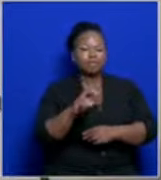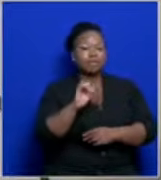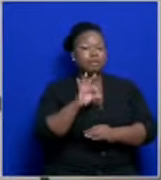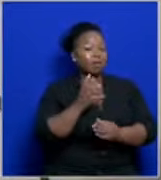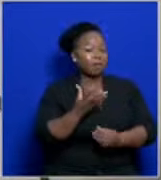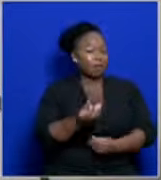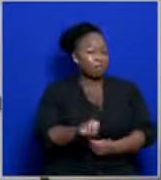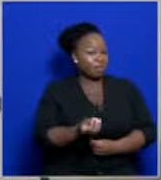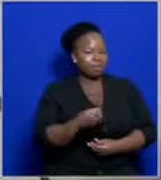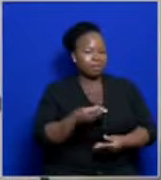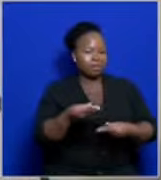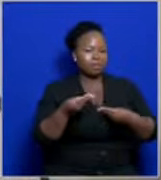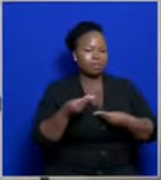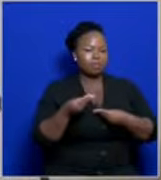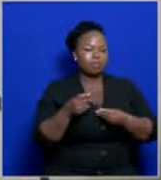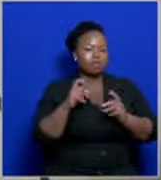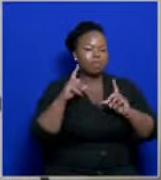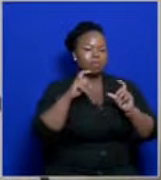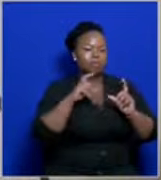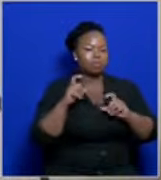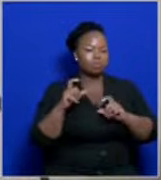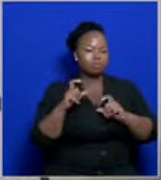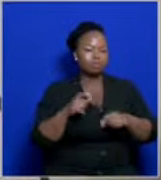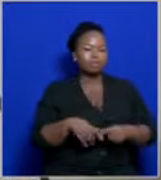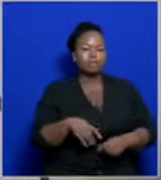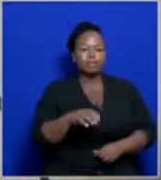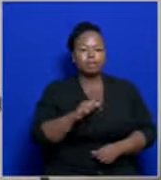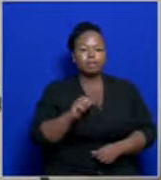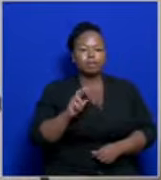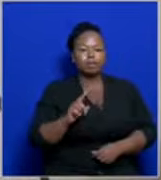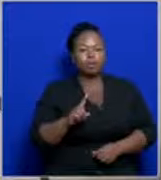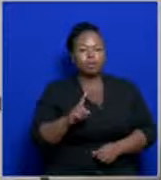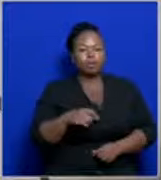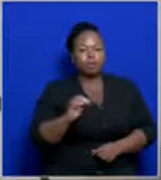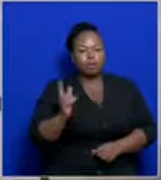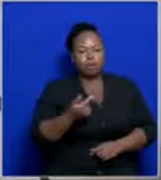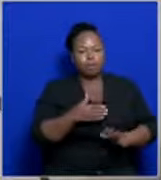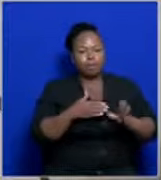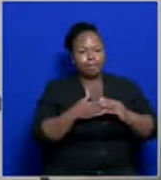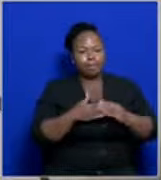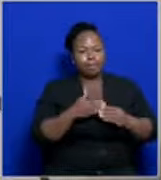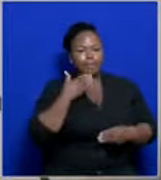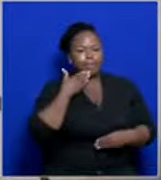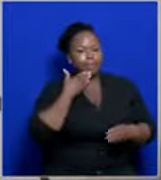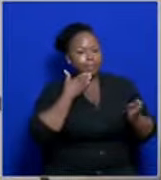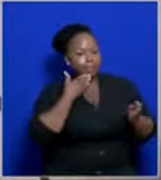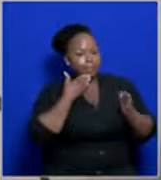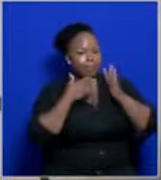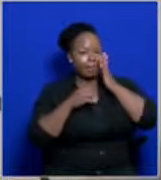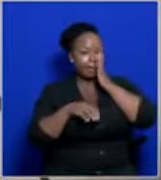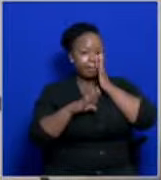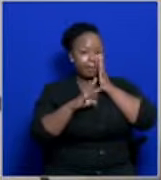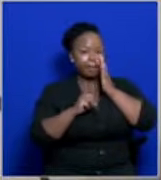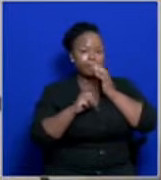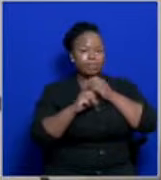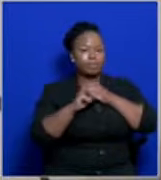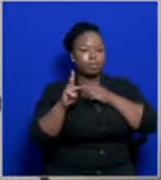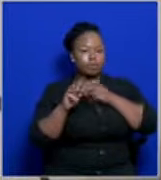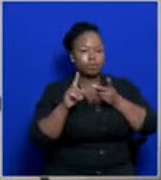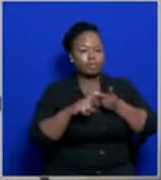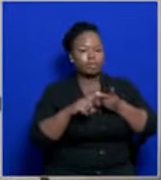must explain whether all the members searched his house, that is occupants of BMW and VW Golf, or only some of